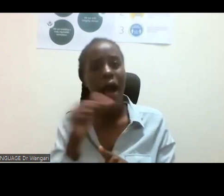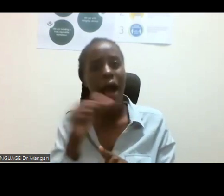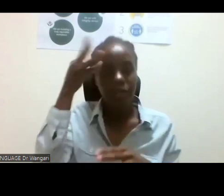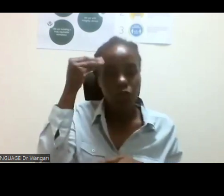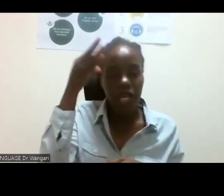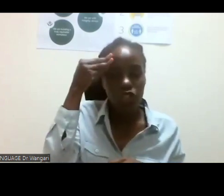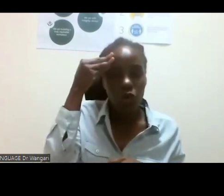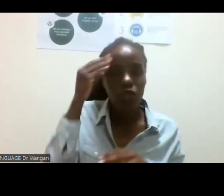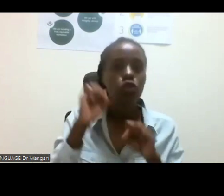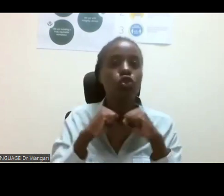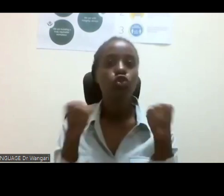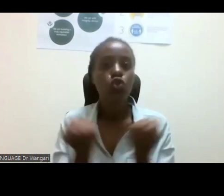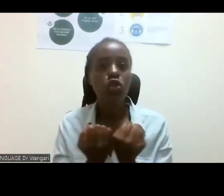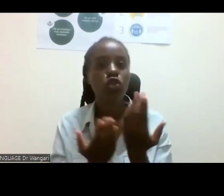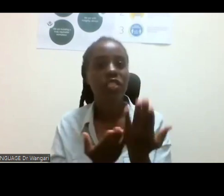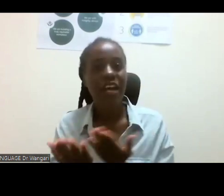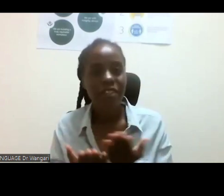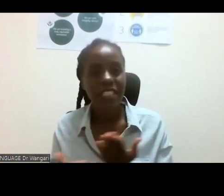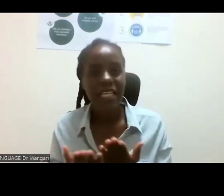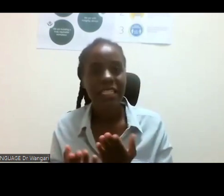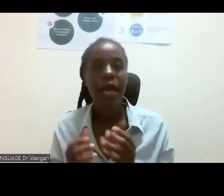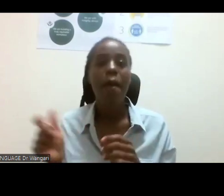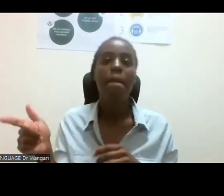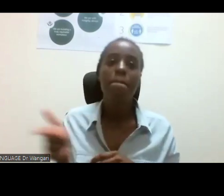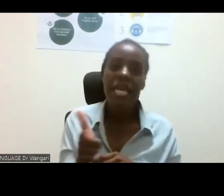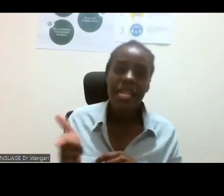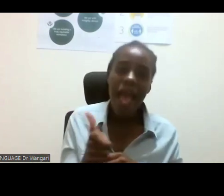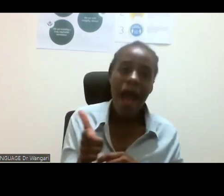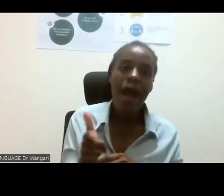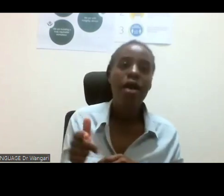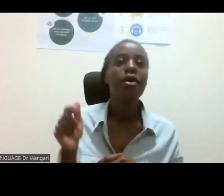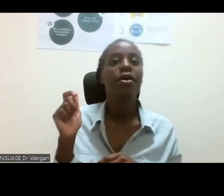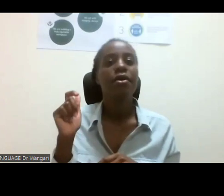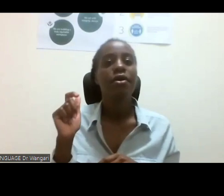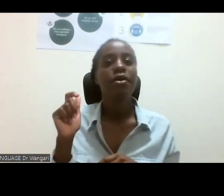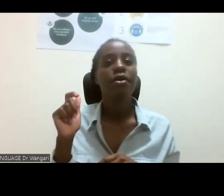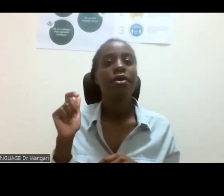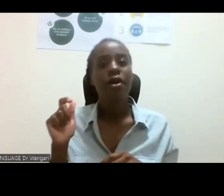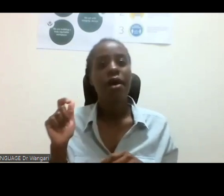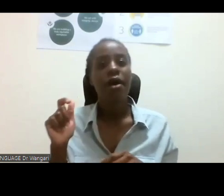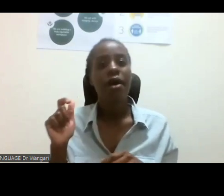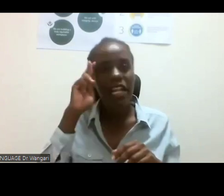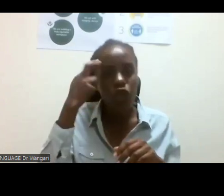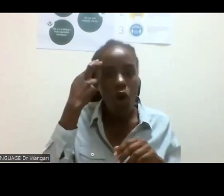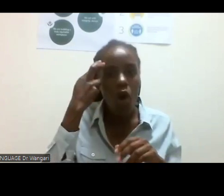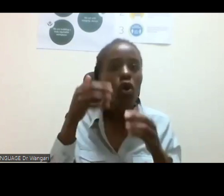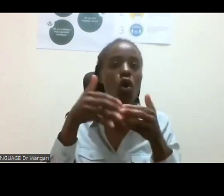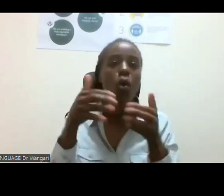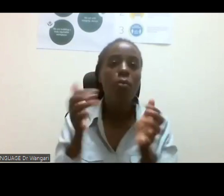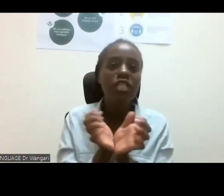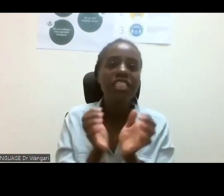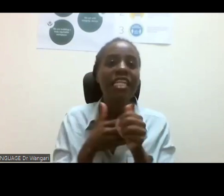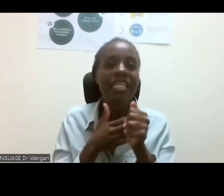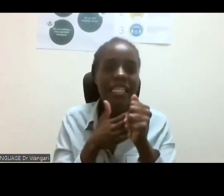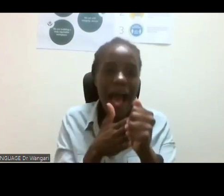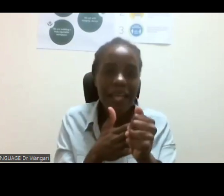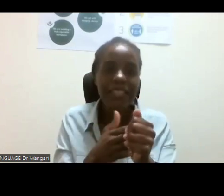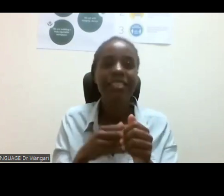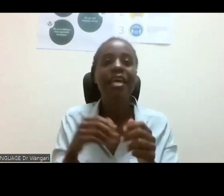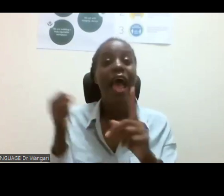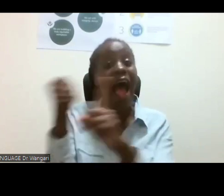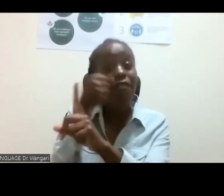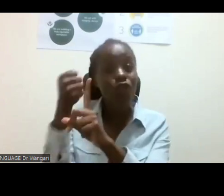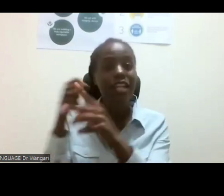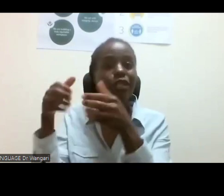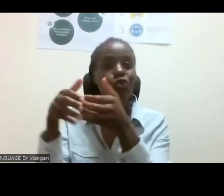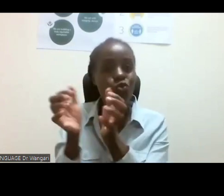education, social services, judiciary, the media, the religious group, community leaders, civil